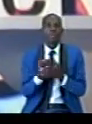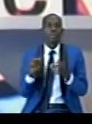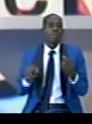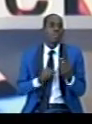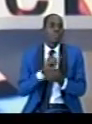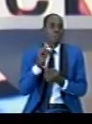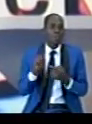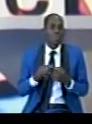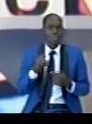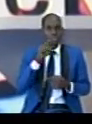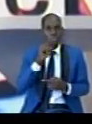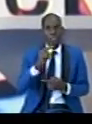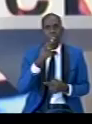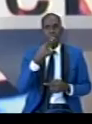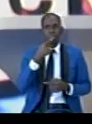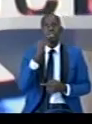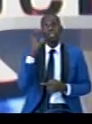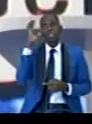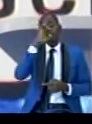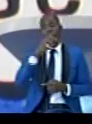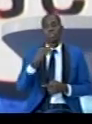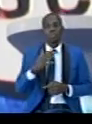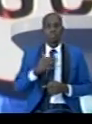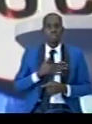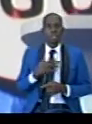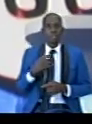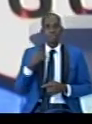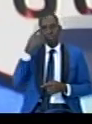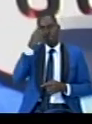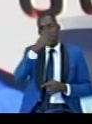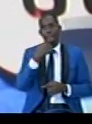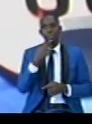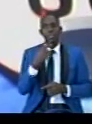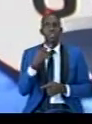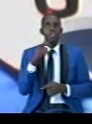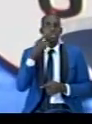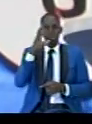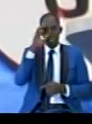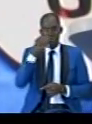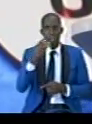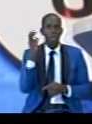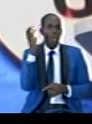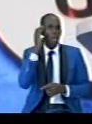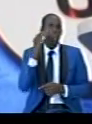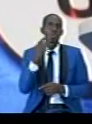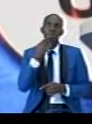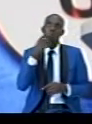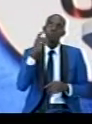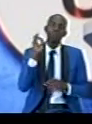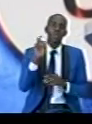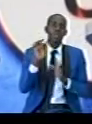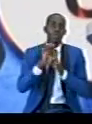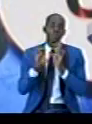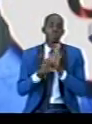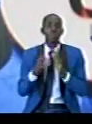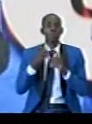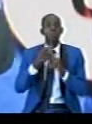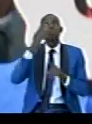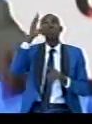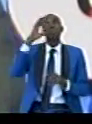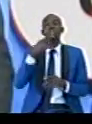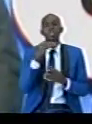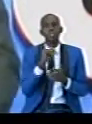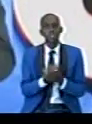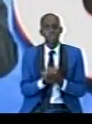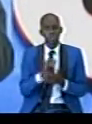thou says, seek my face. He had the commandment from the Lord. And the Lord said, you know what you have to do, David?